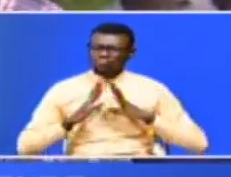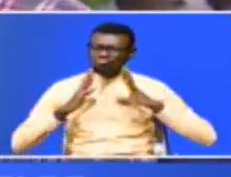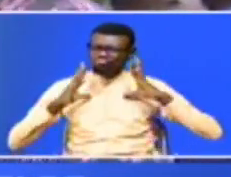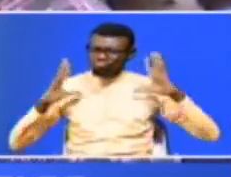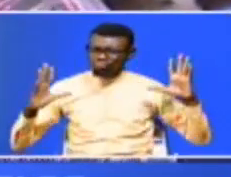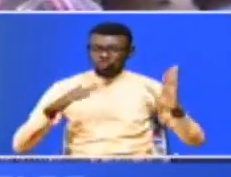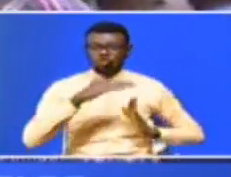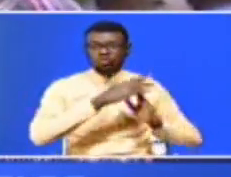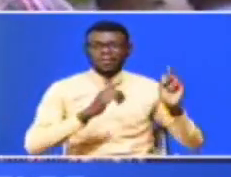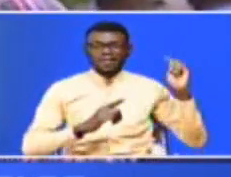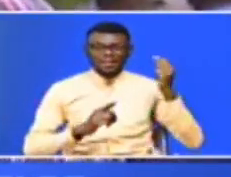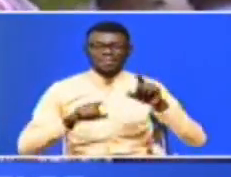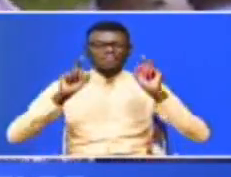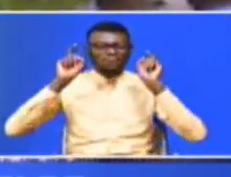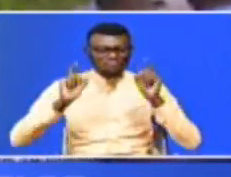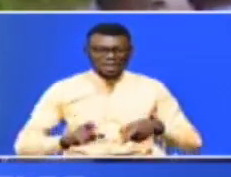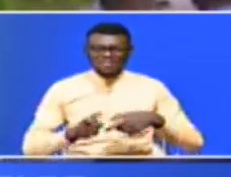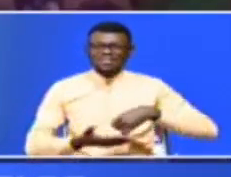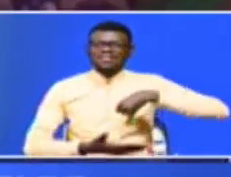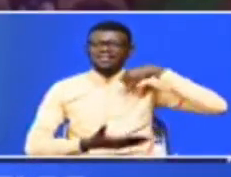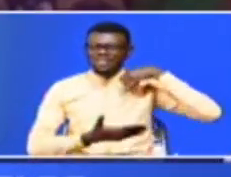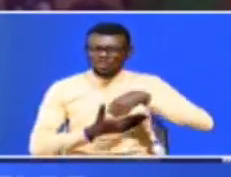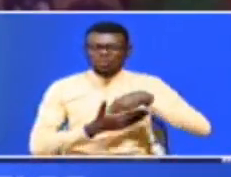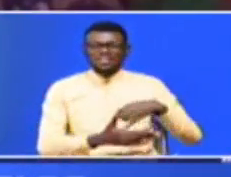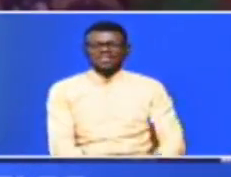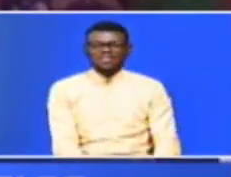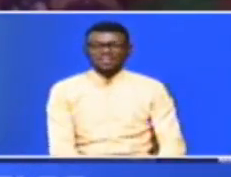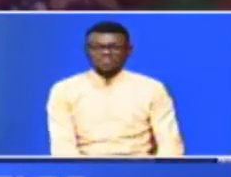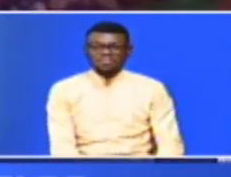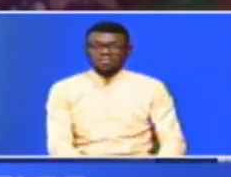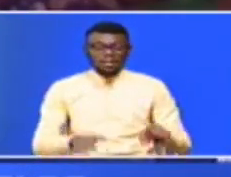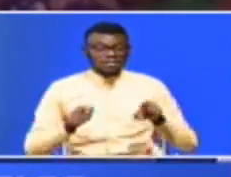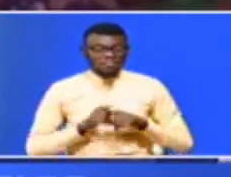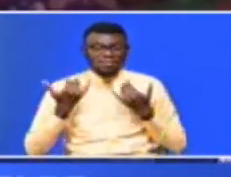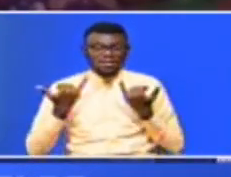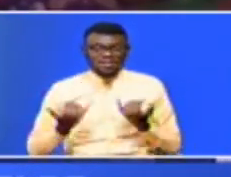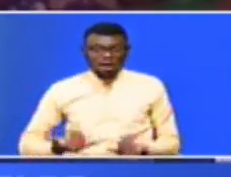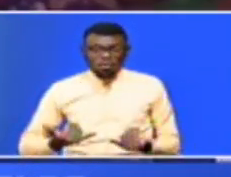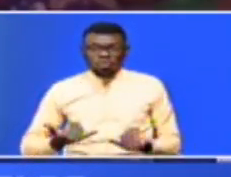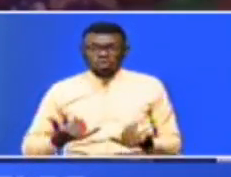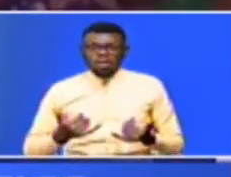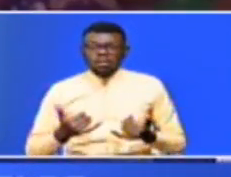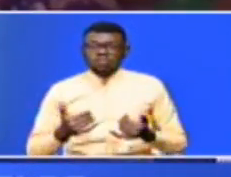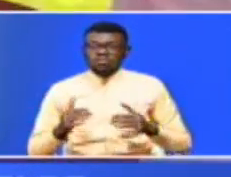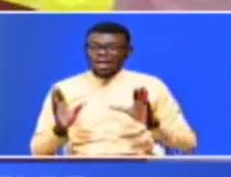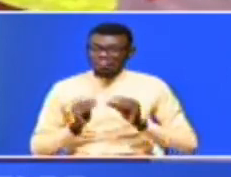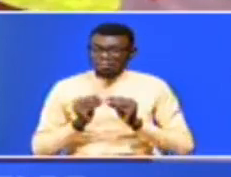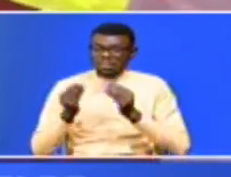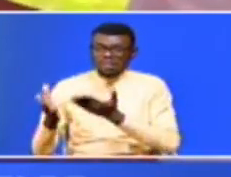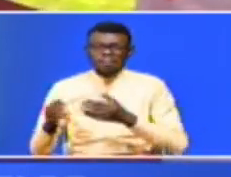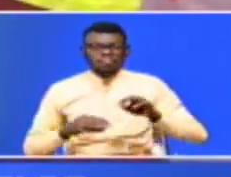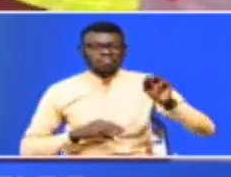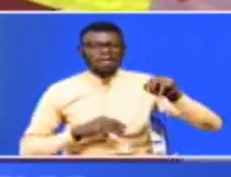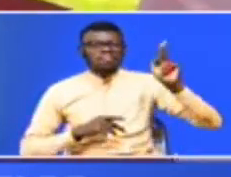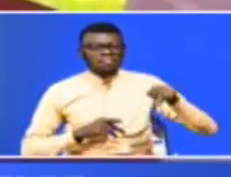Kenya, lazima tuwe kwa meza kukigaiwa. And as has now become the norm, the function also provided a platform to MPs